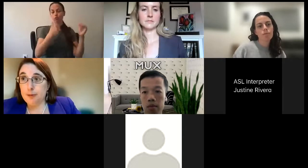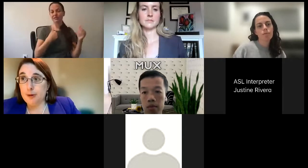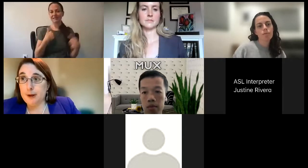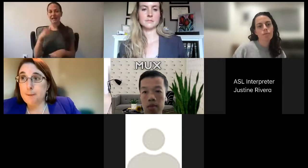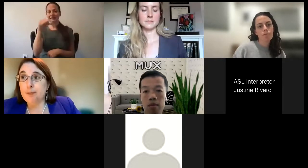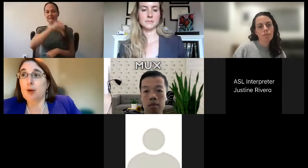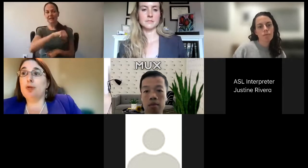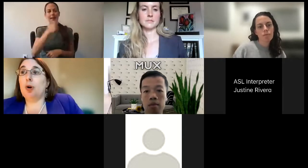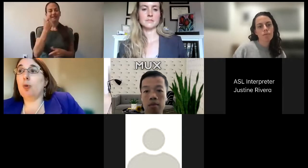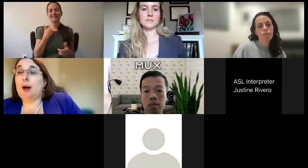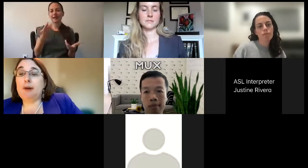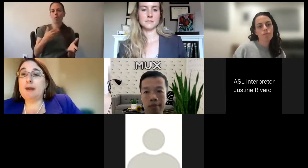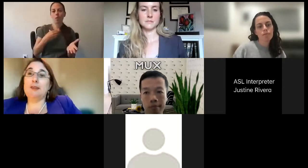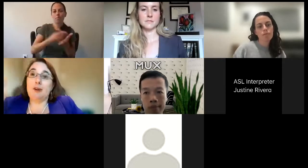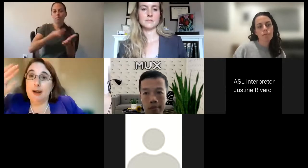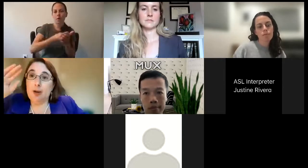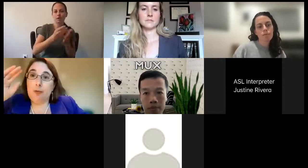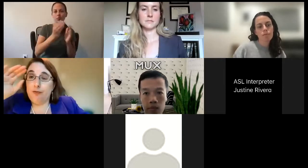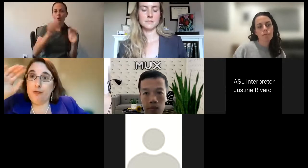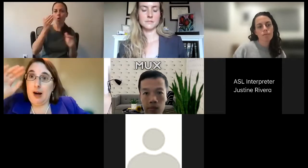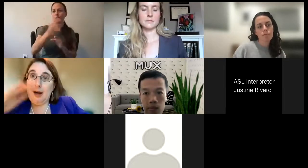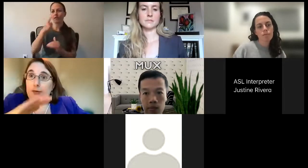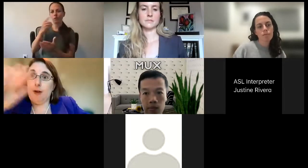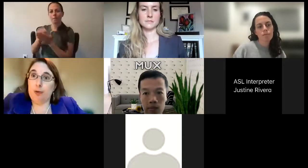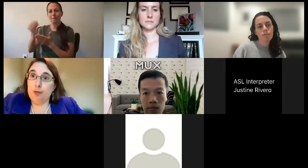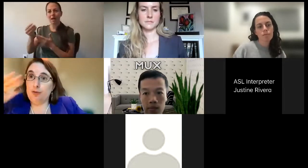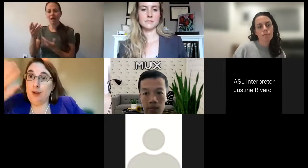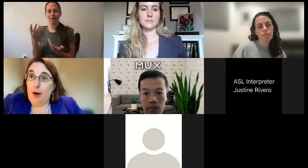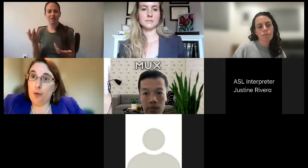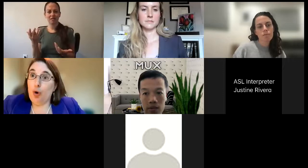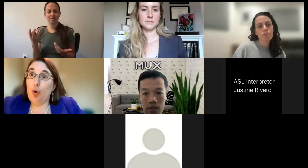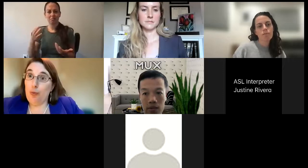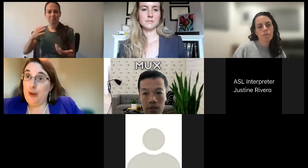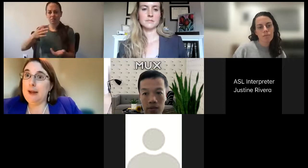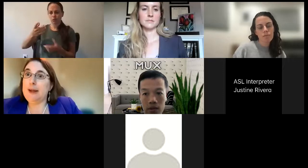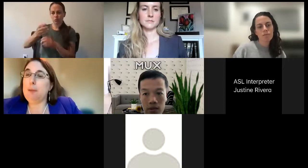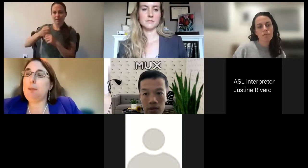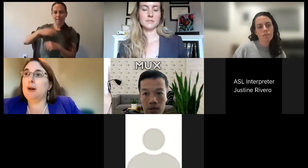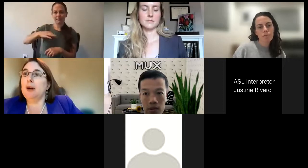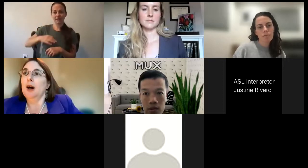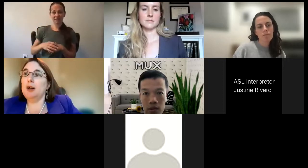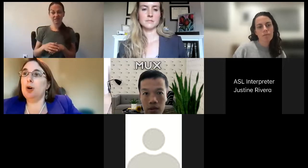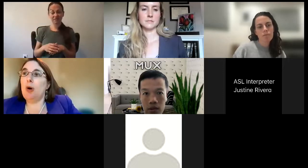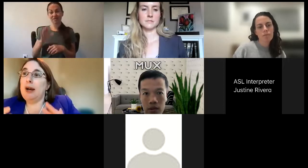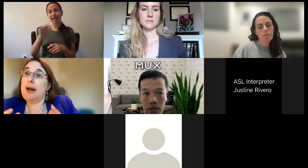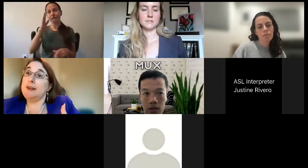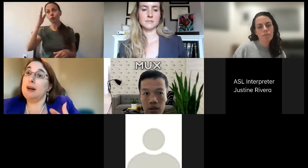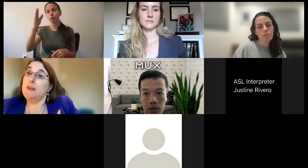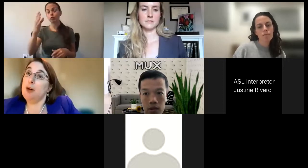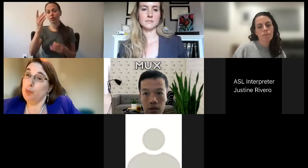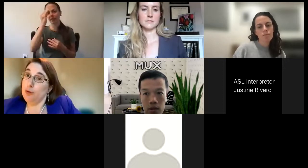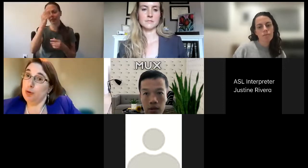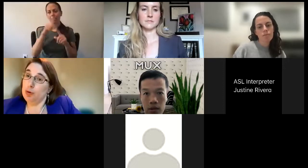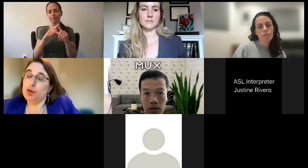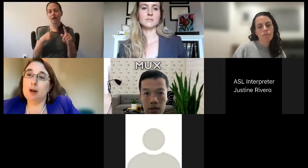cap, okay? So, I mean, that's like, 5 levels down the road thinking, but, I had done